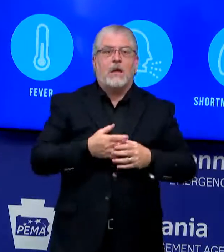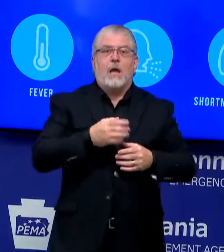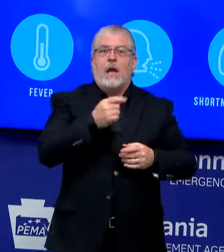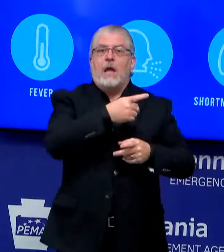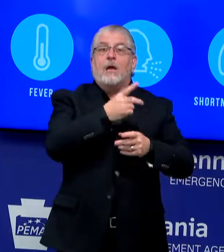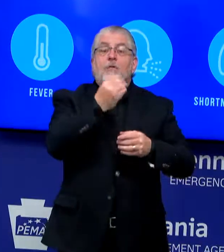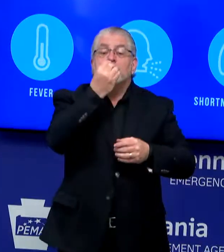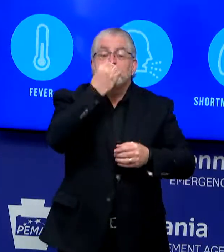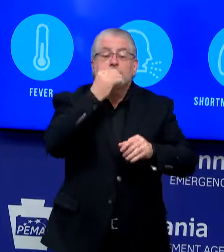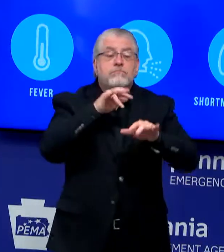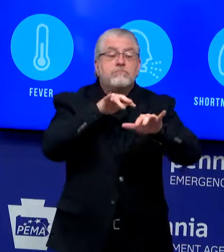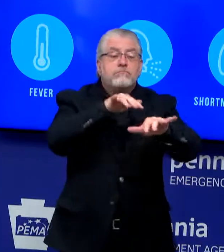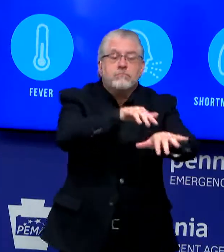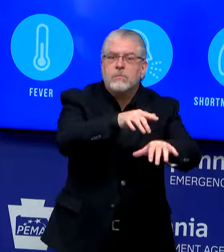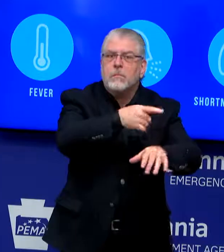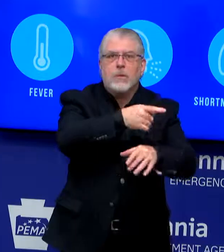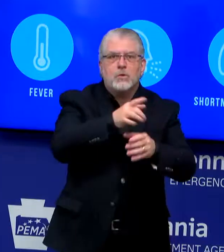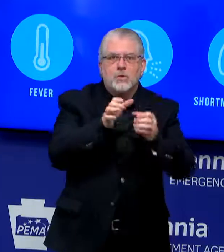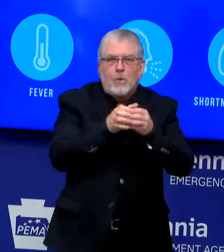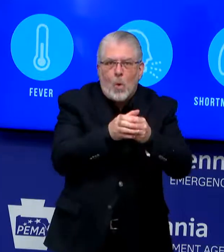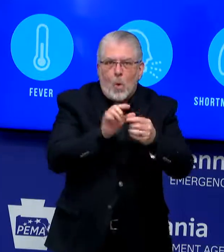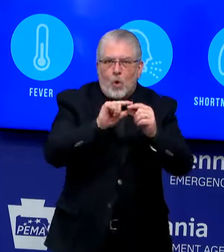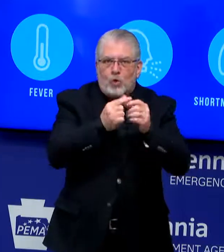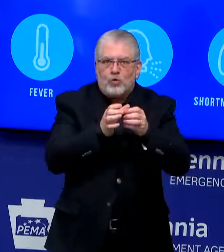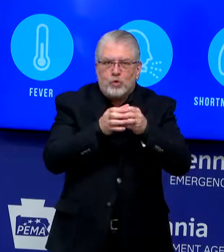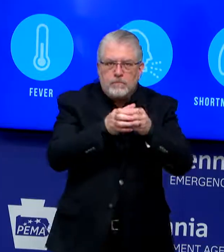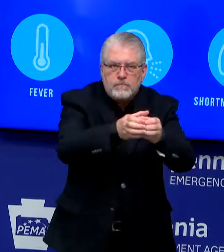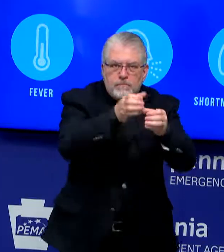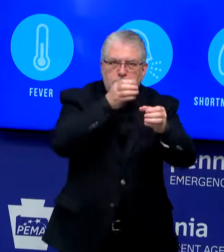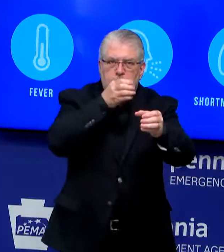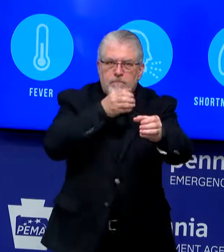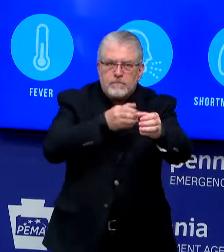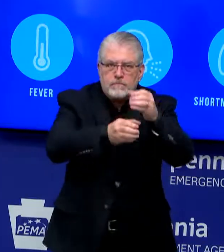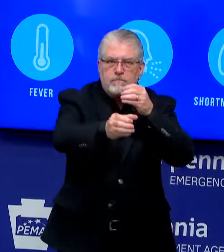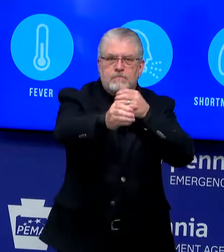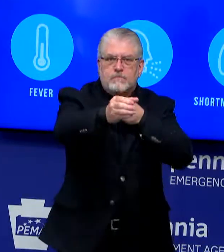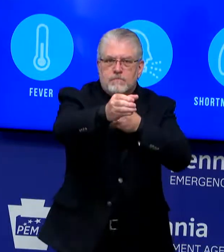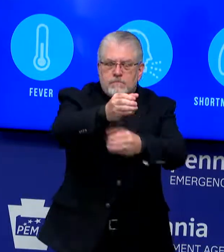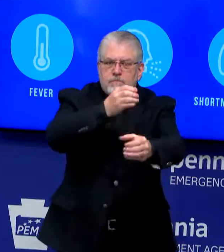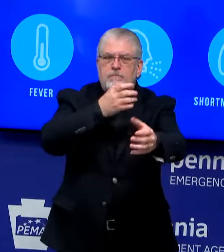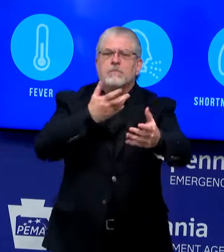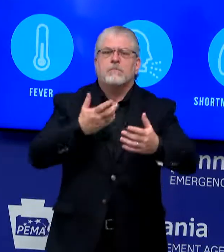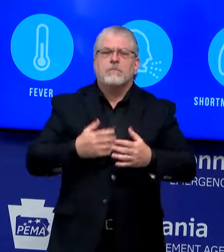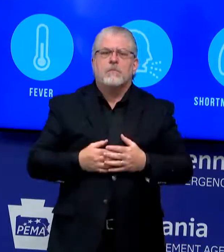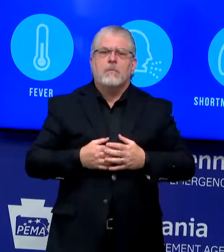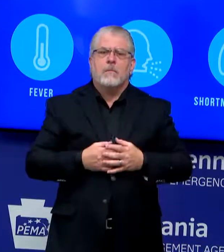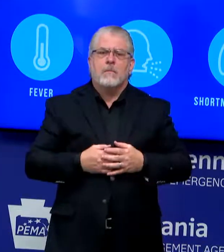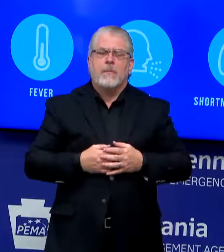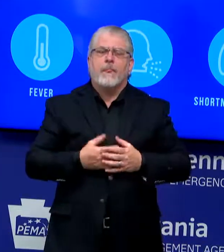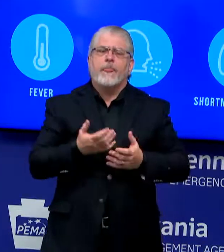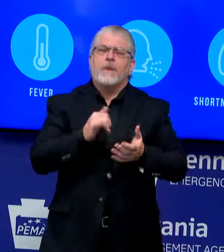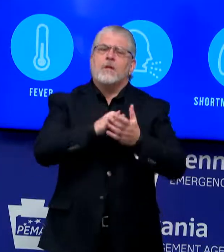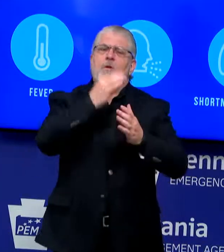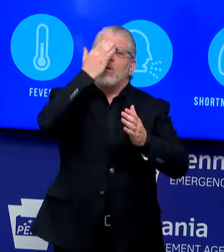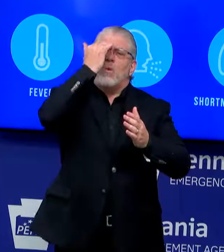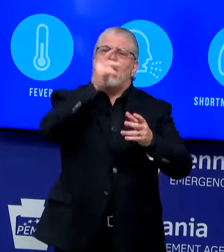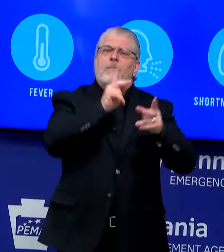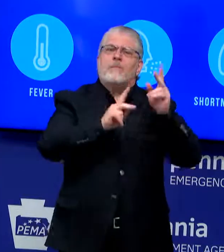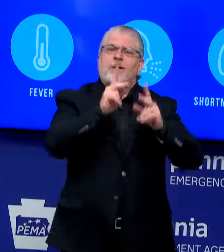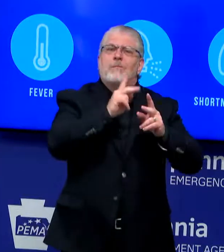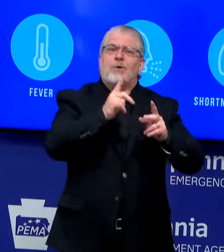keep our prison population and the people who are administering the prison system as safe as we possibly can.